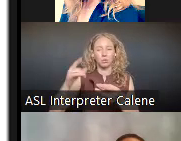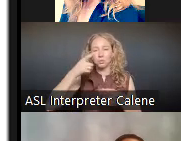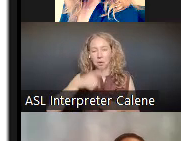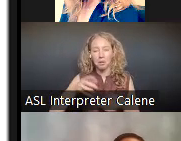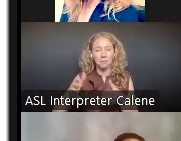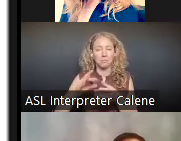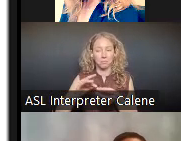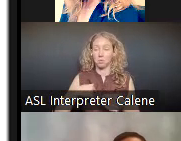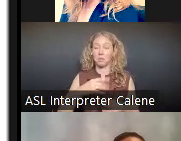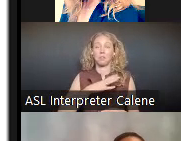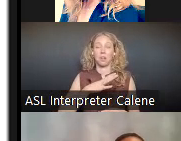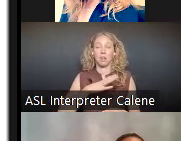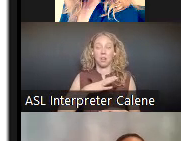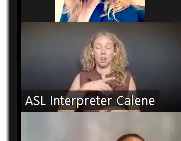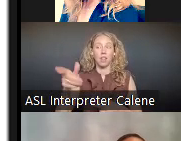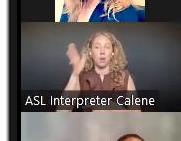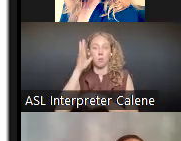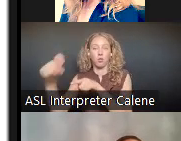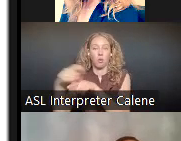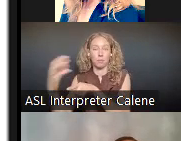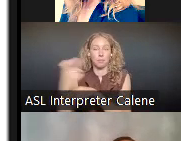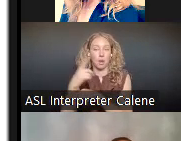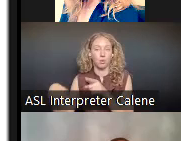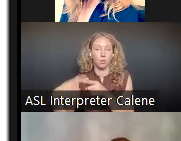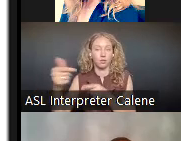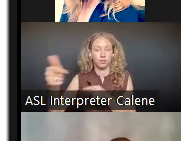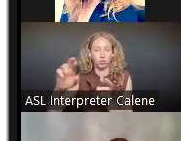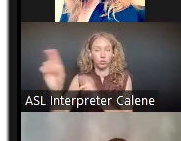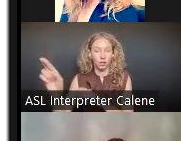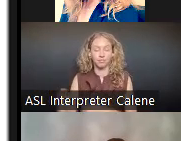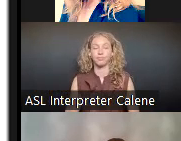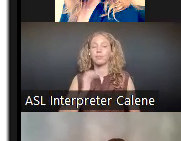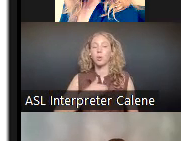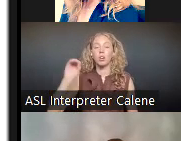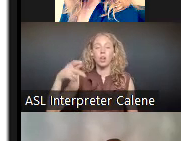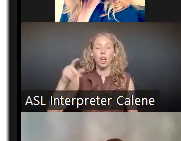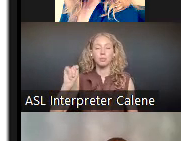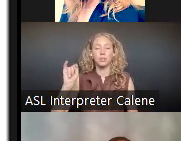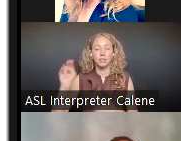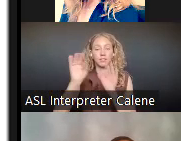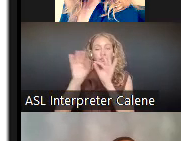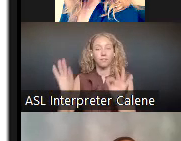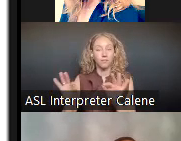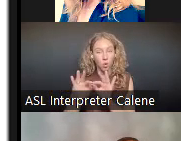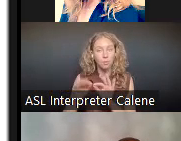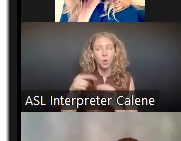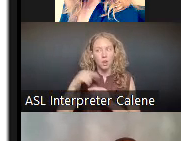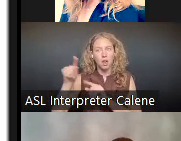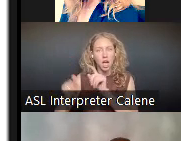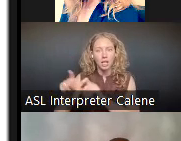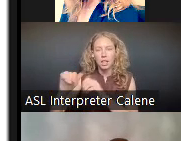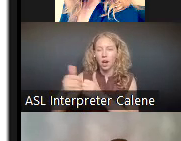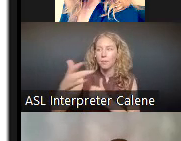and I will get back to you, right? On our opt-in form, those are some of the things that we ask, right? How do you want to